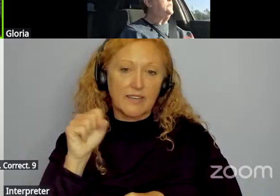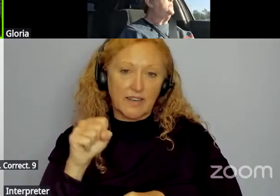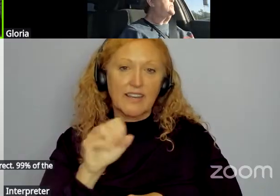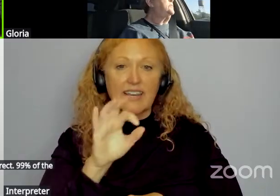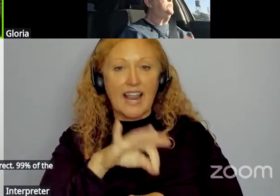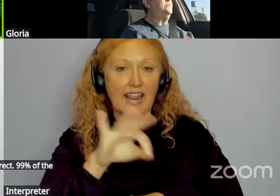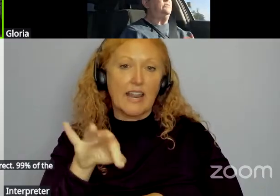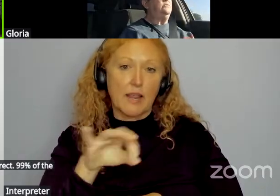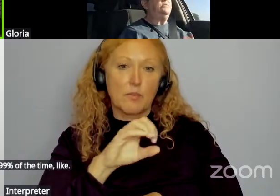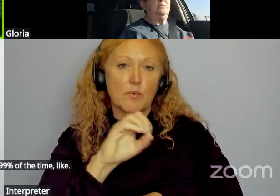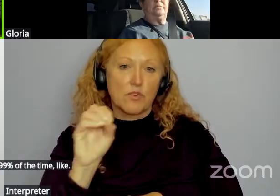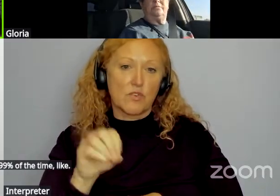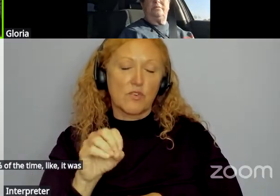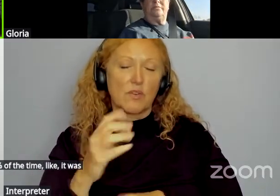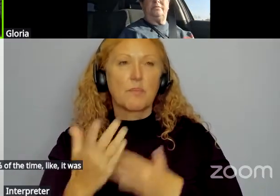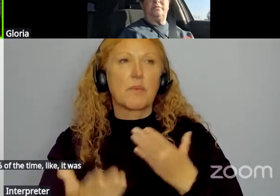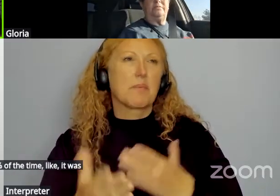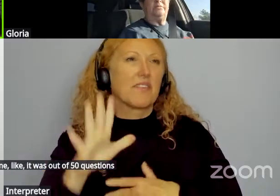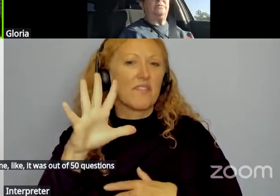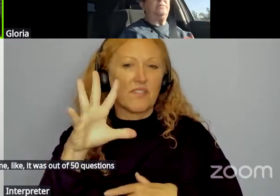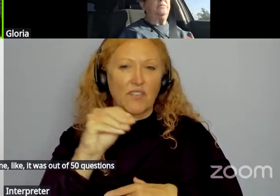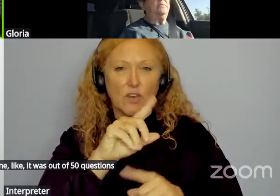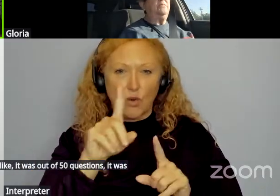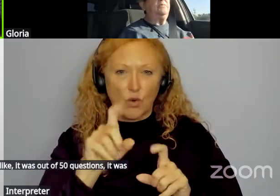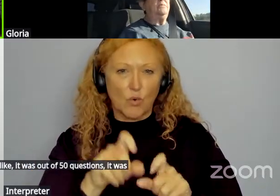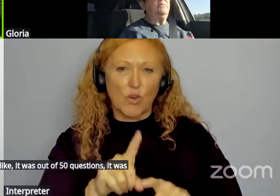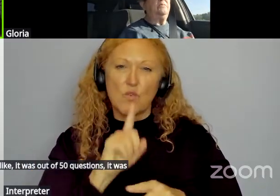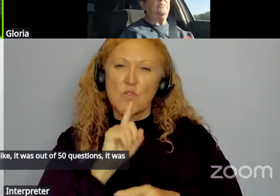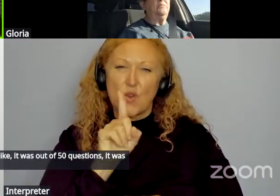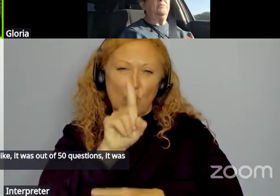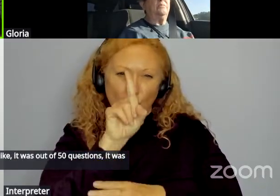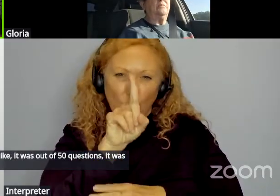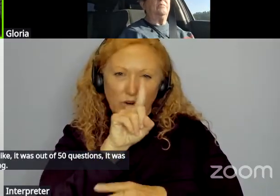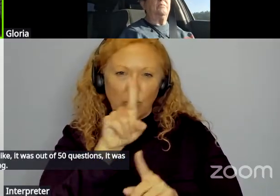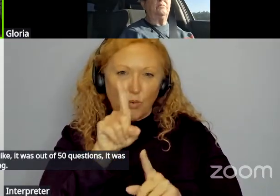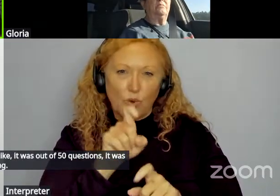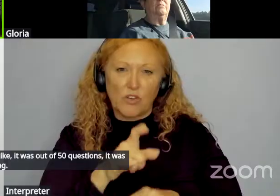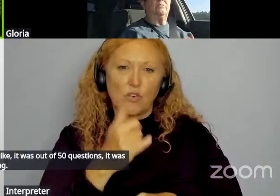Like, it was out of 50 questions, it was literally one question that was wrong.